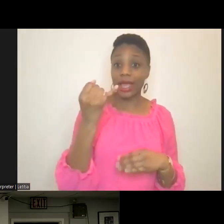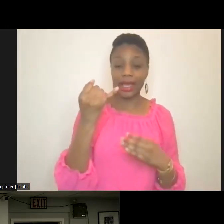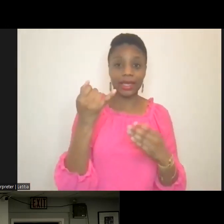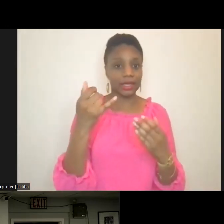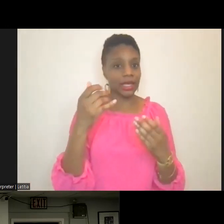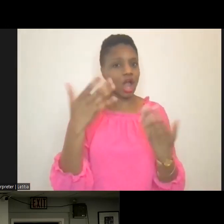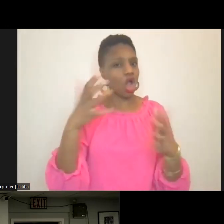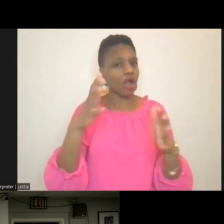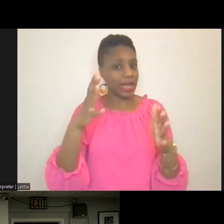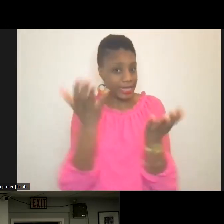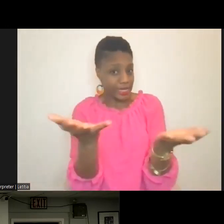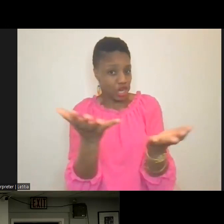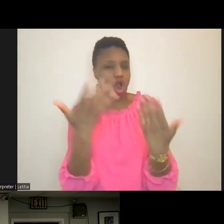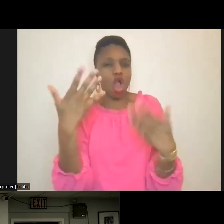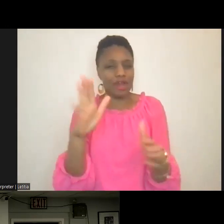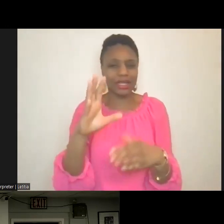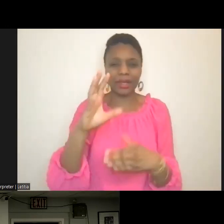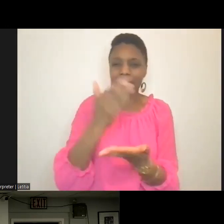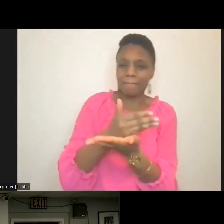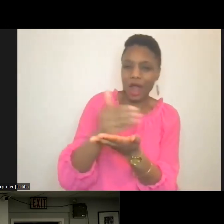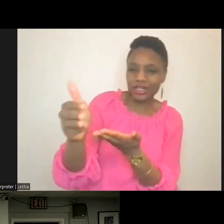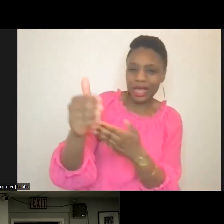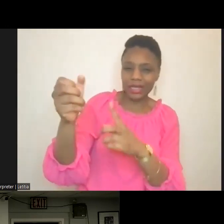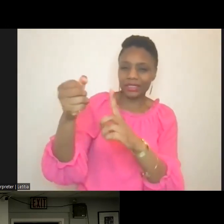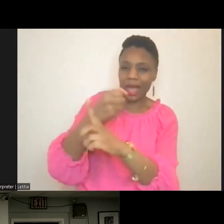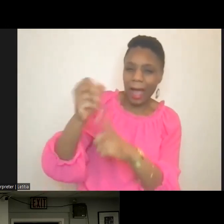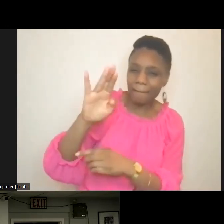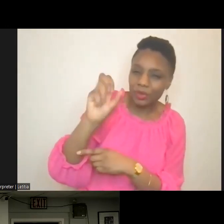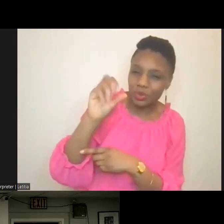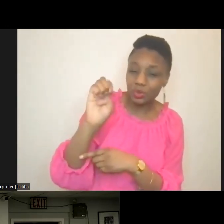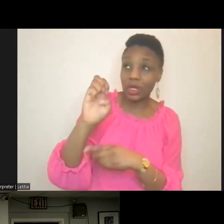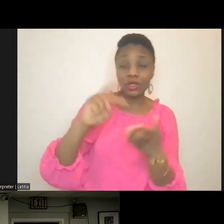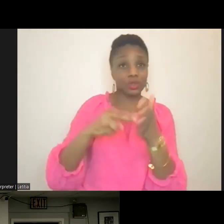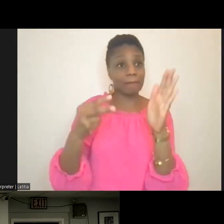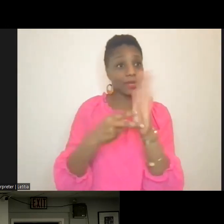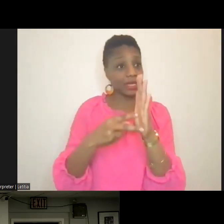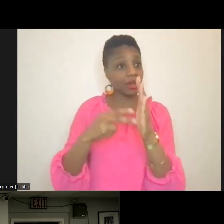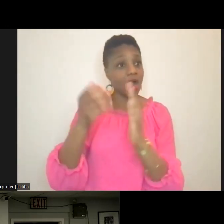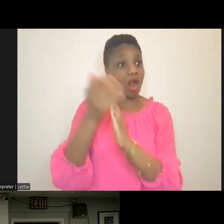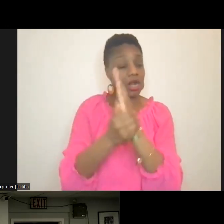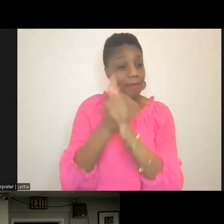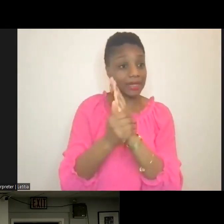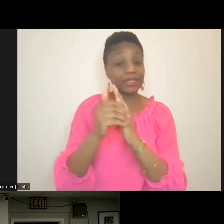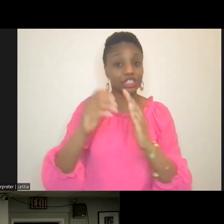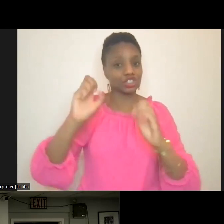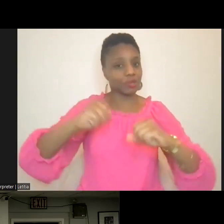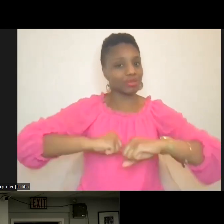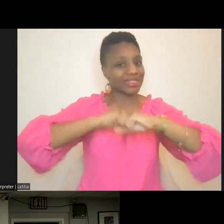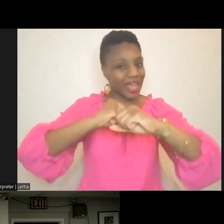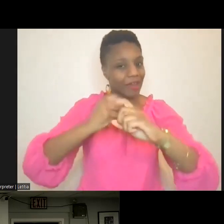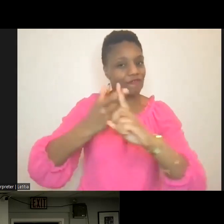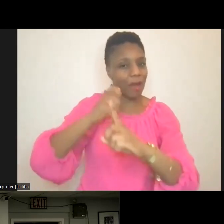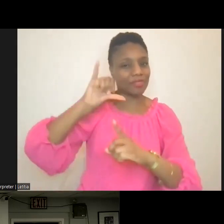been marginalized, exploited, polluted, and abused. Therefore, the designation should automatically protect from any more of that going